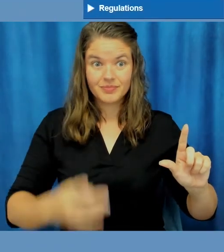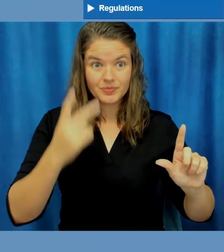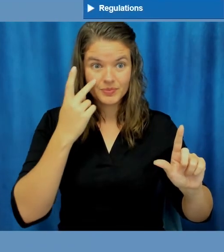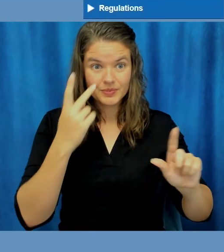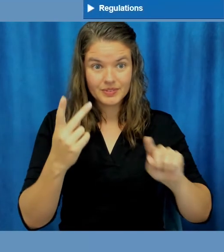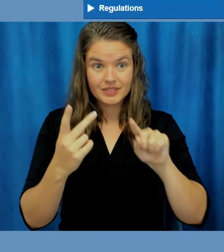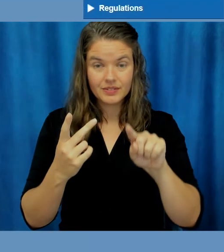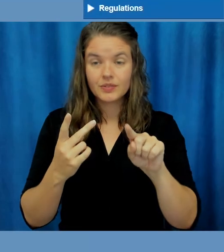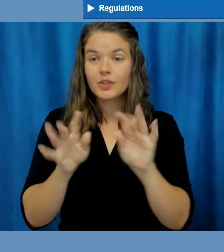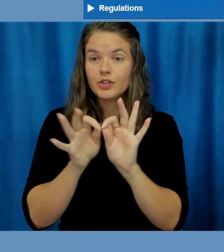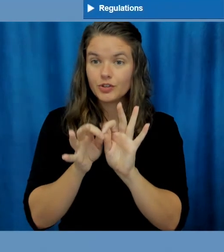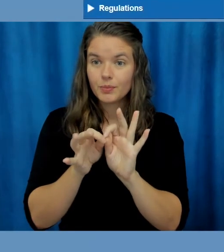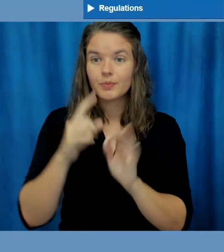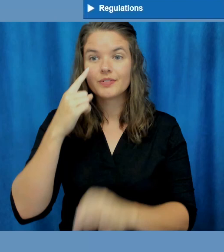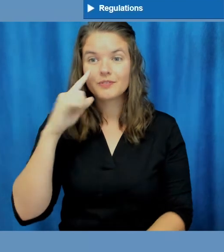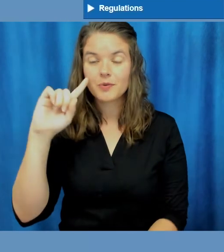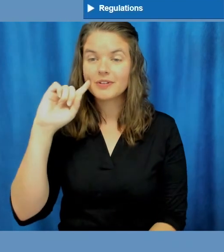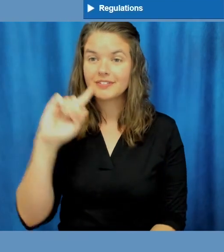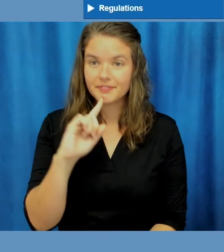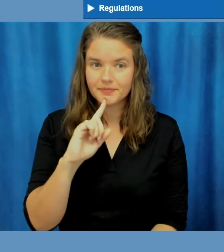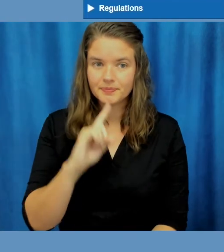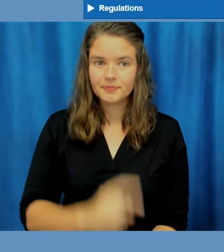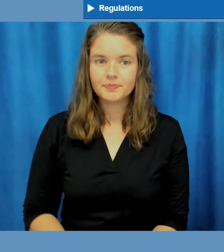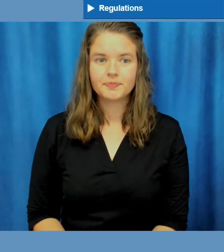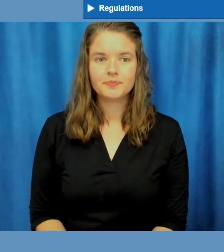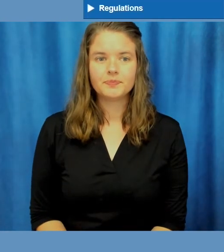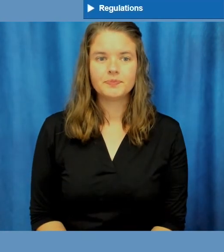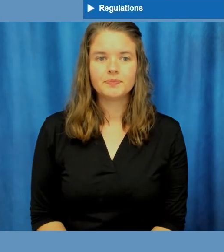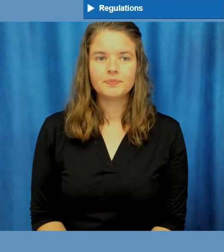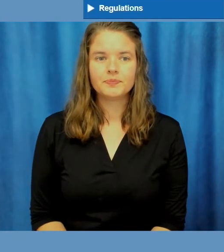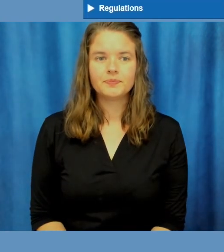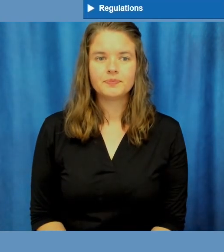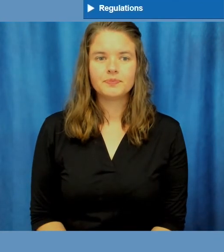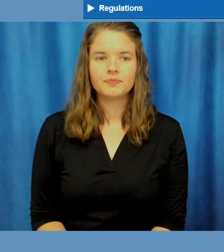see, go to the interpreters for the deaf.